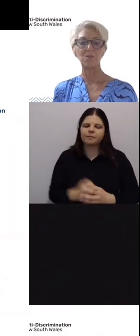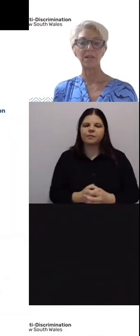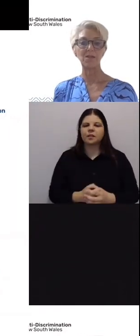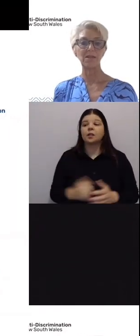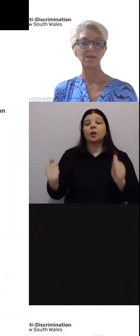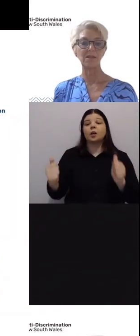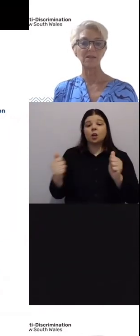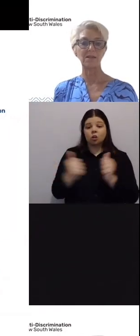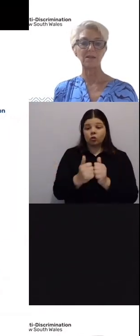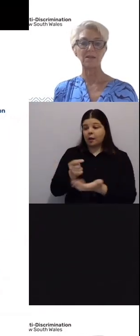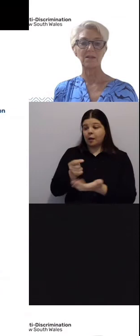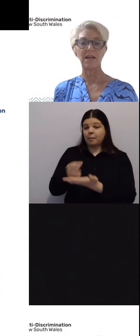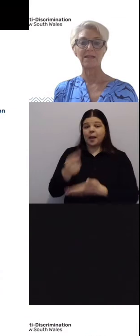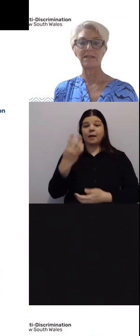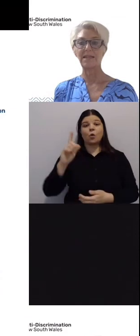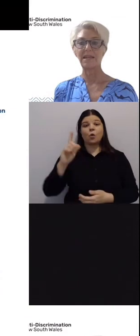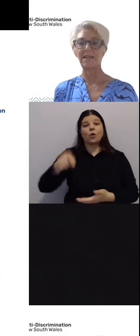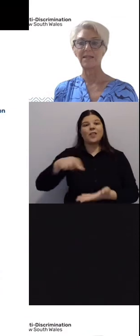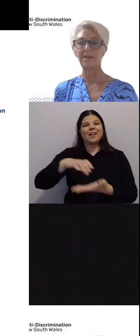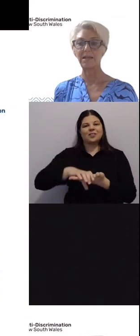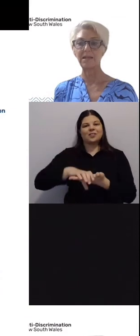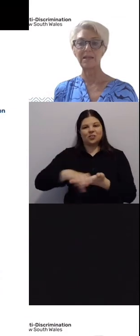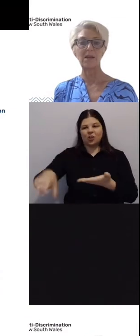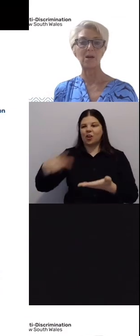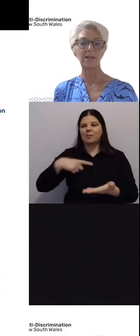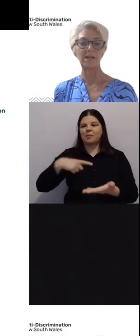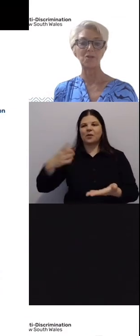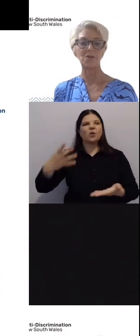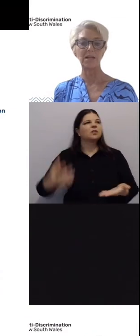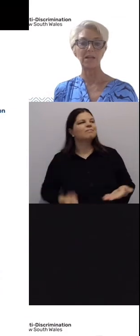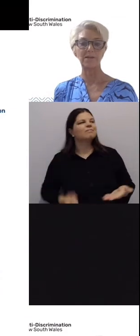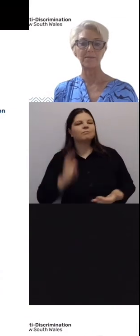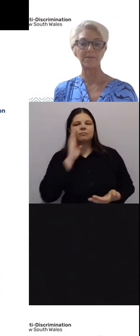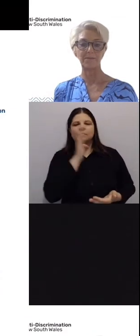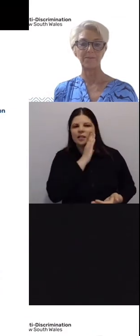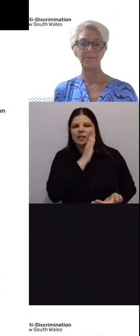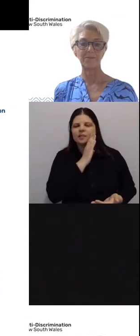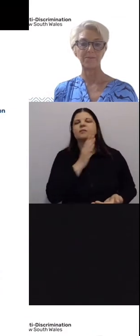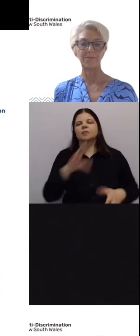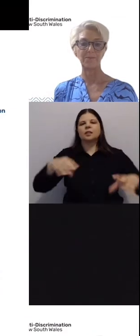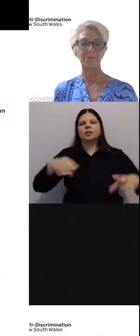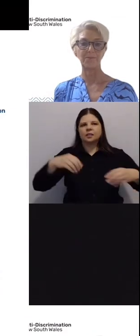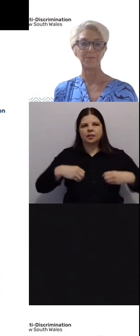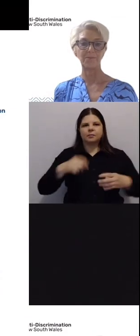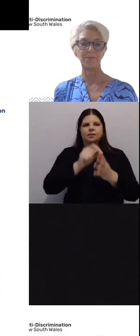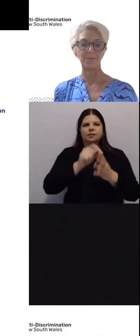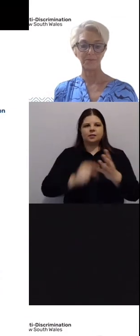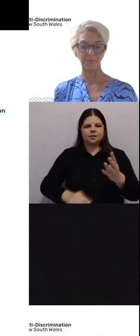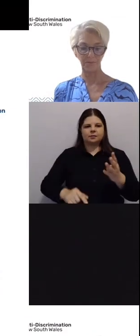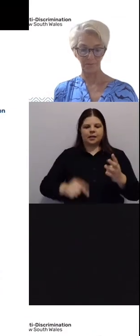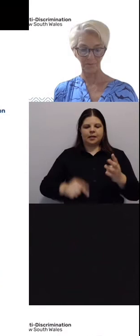for lost wages and undertake disability awareness training.